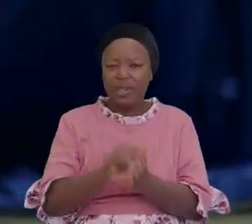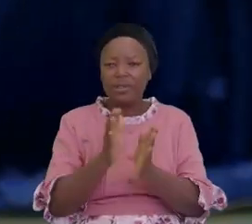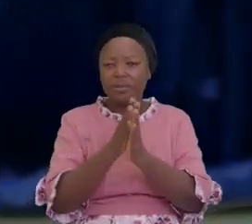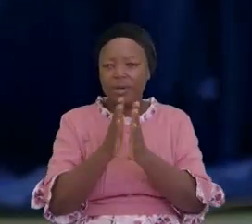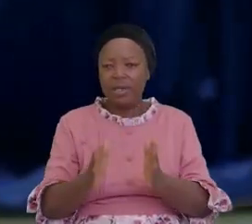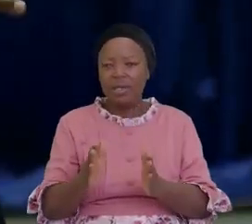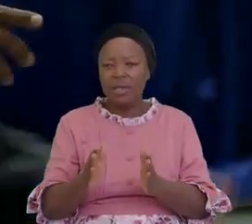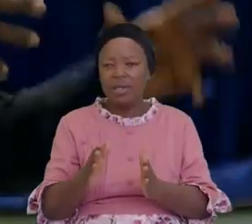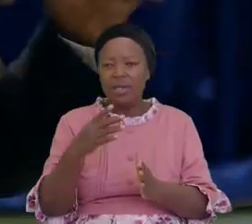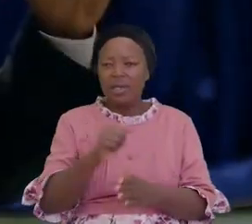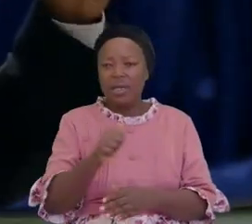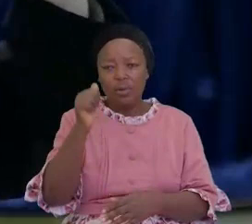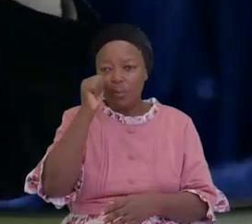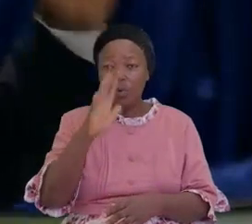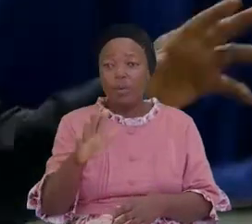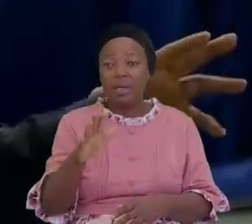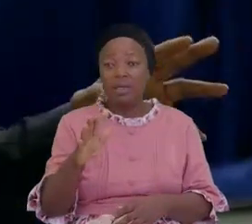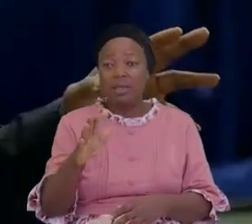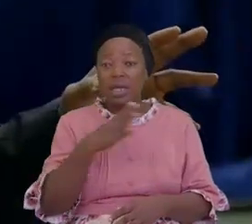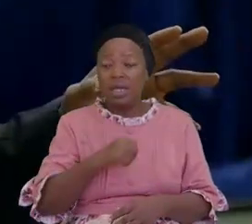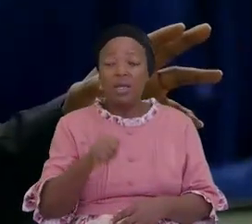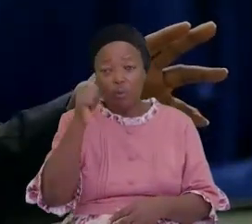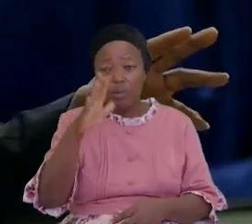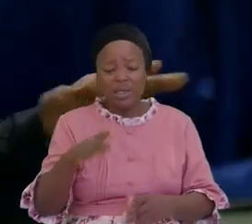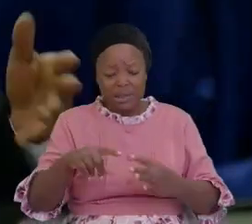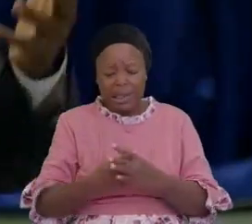a woman, a mother, began to shout.